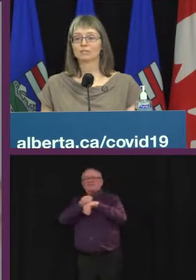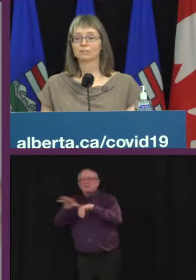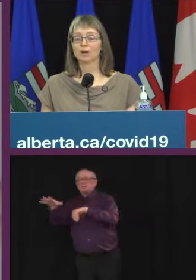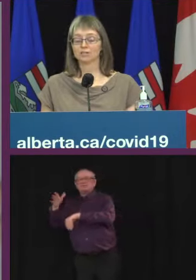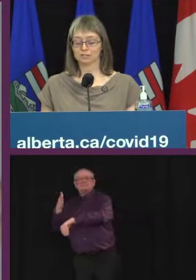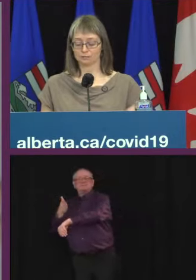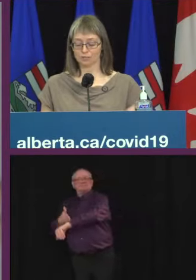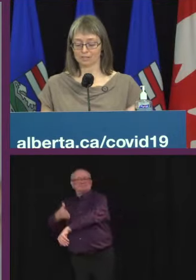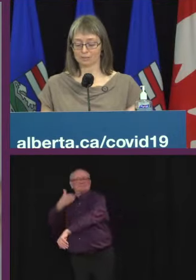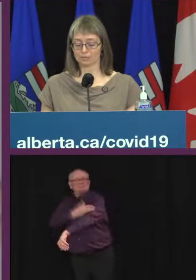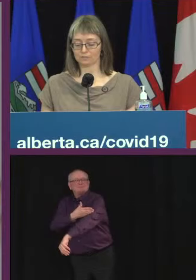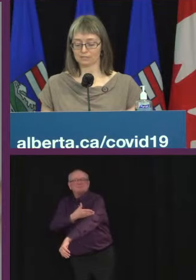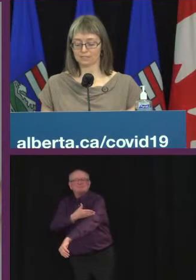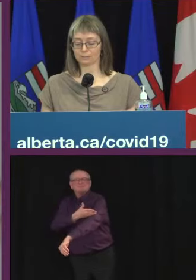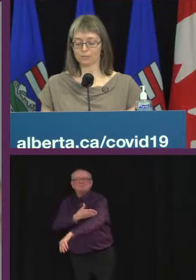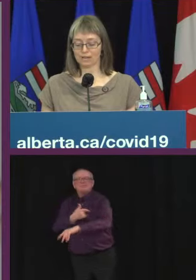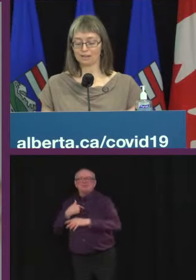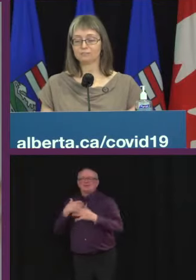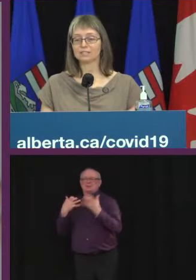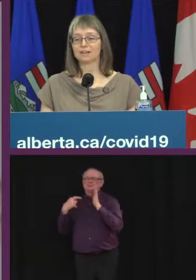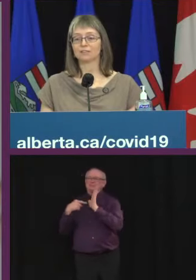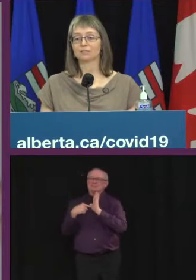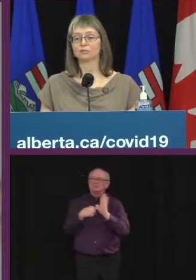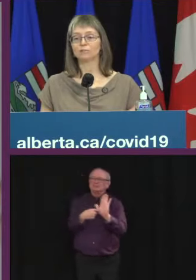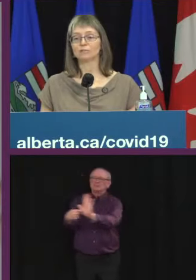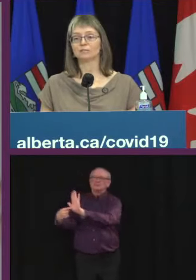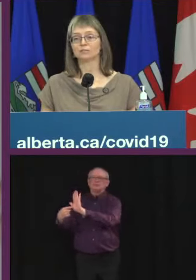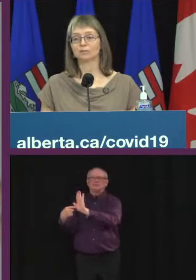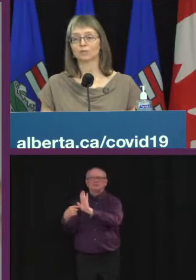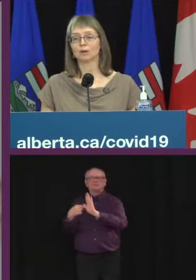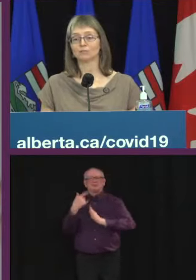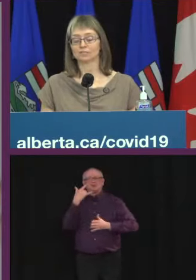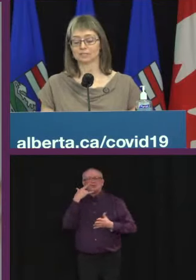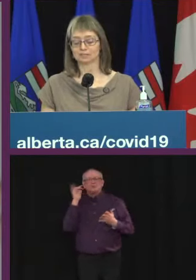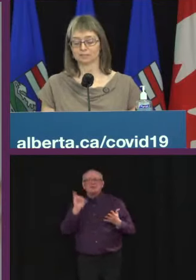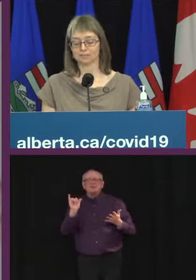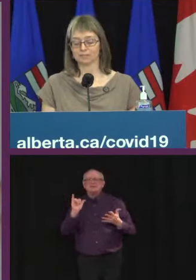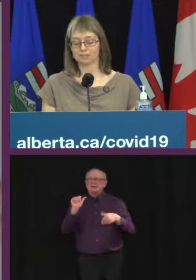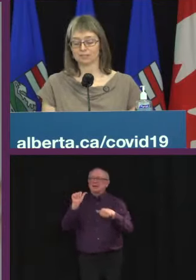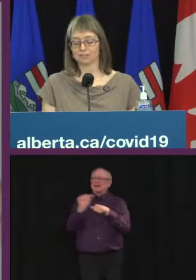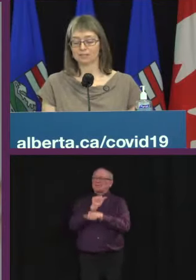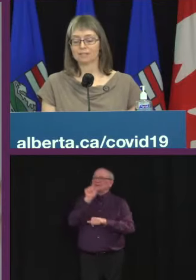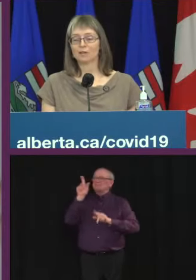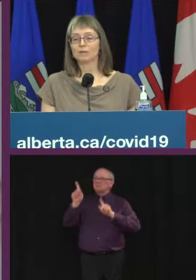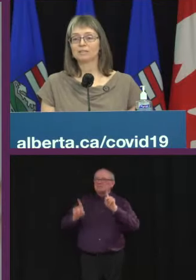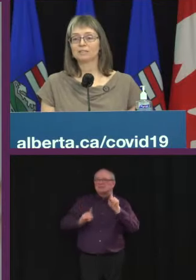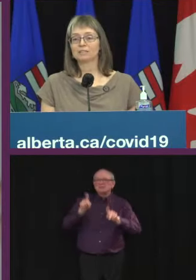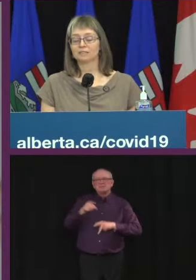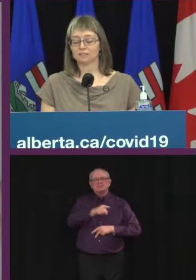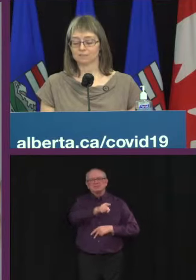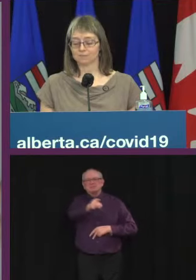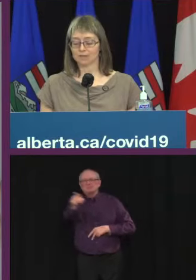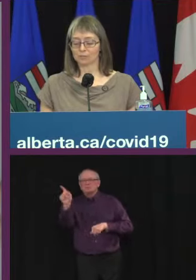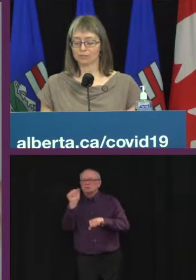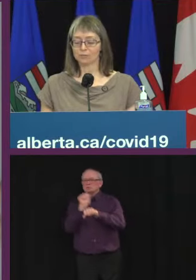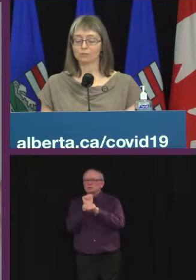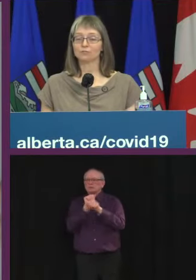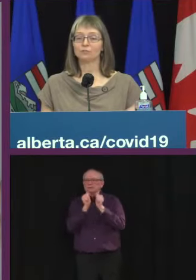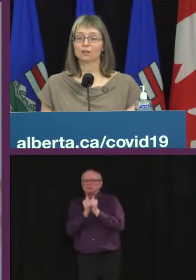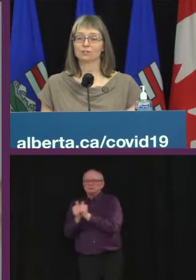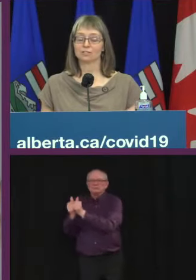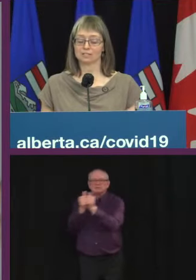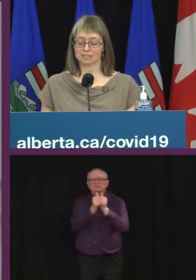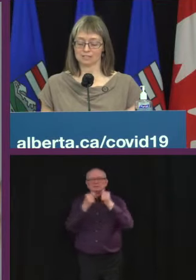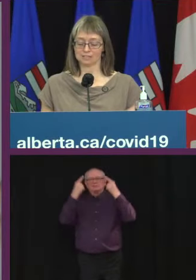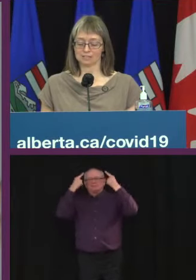talk about some positive trends that we have together contributed to in our province. To help make this clear, I will use a